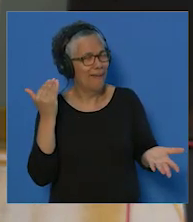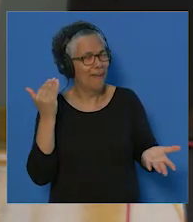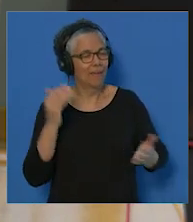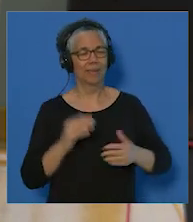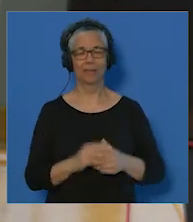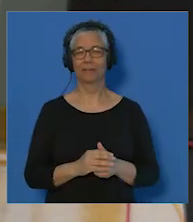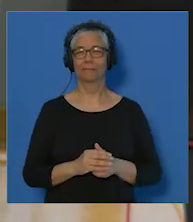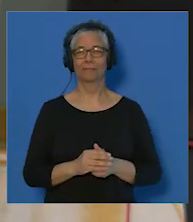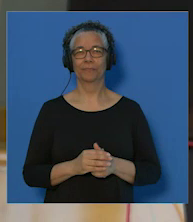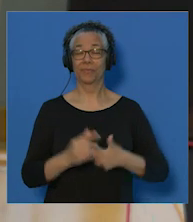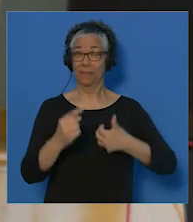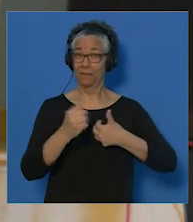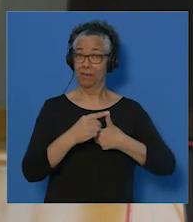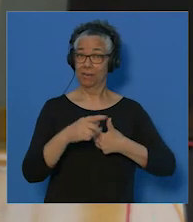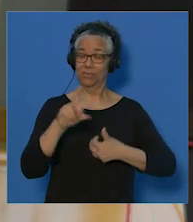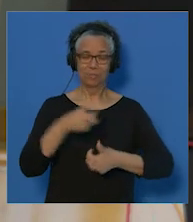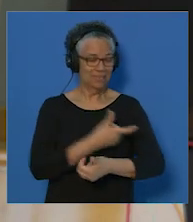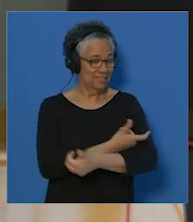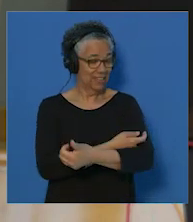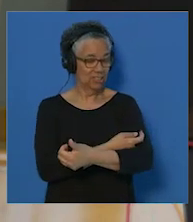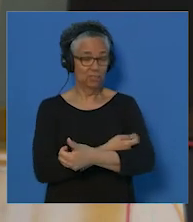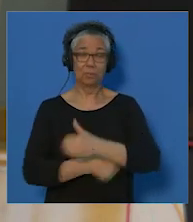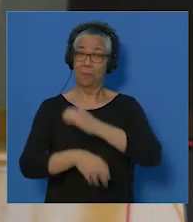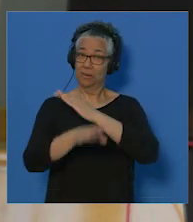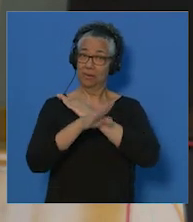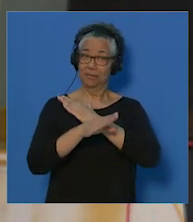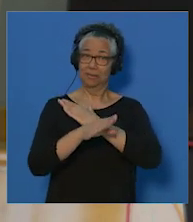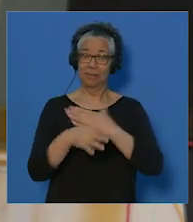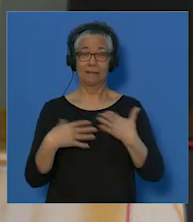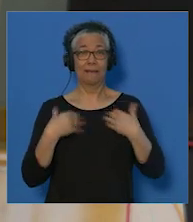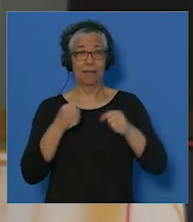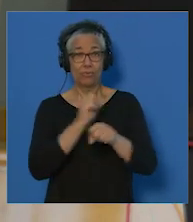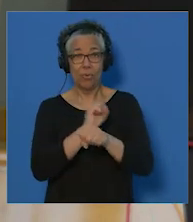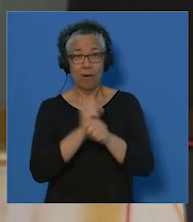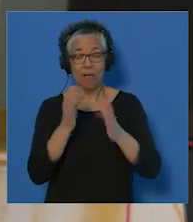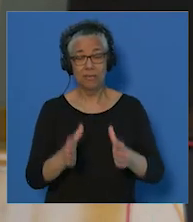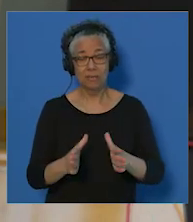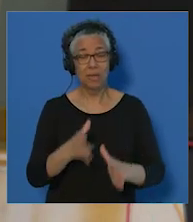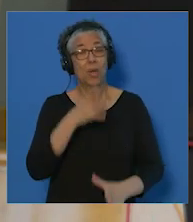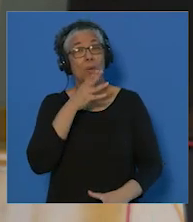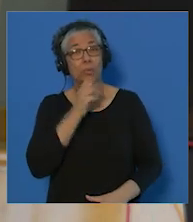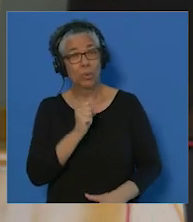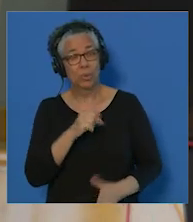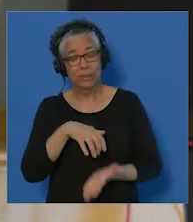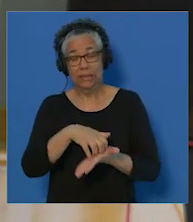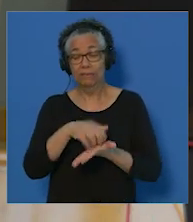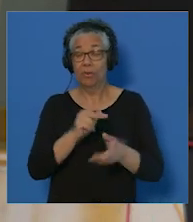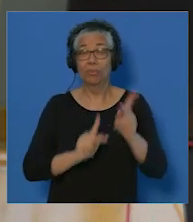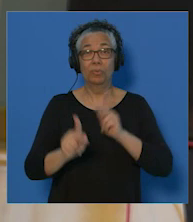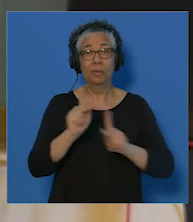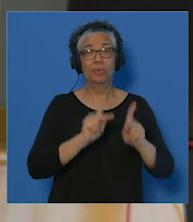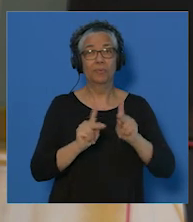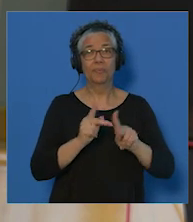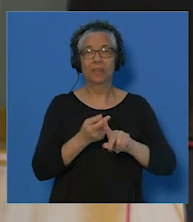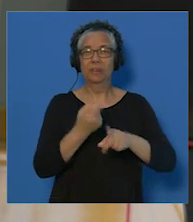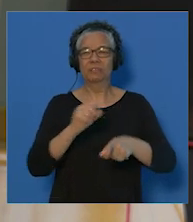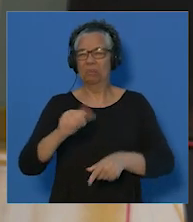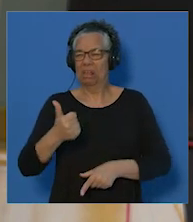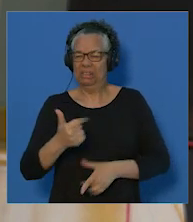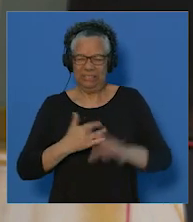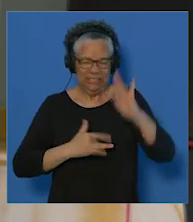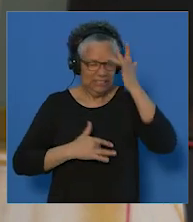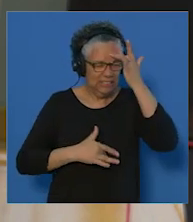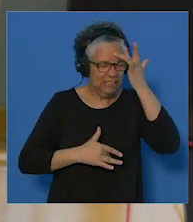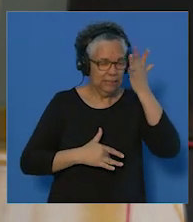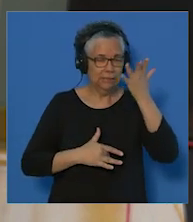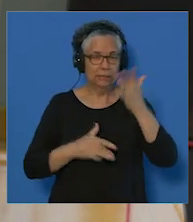First, we must vaccinate to protect our health workers, the elderly, and vulnerable populations from other respiratory infections